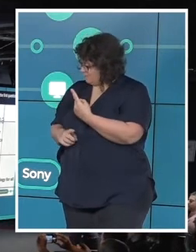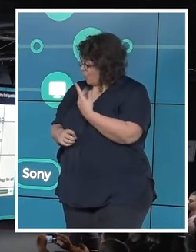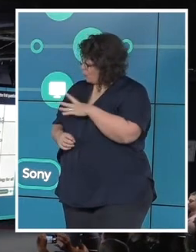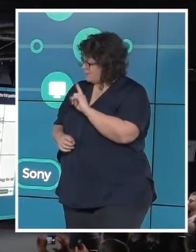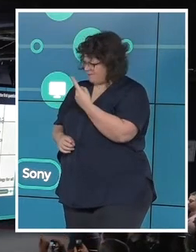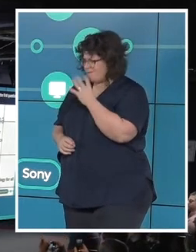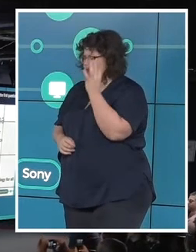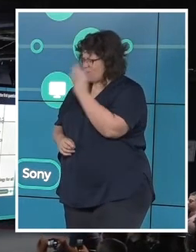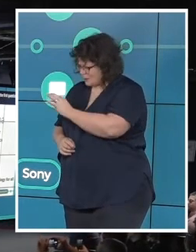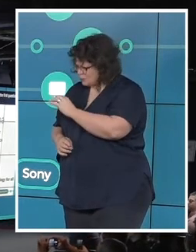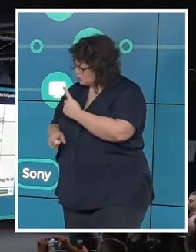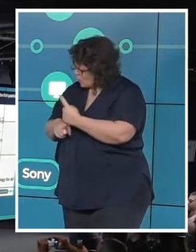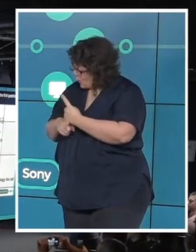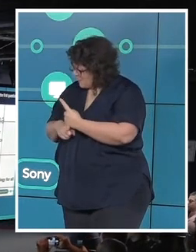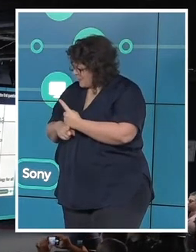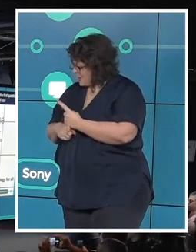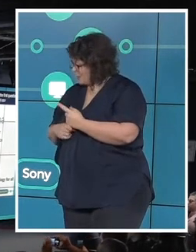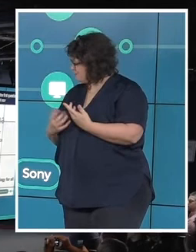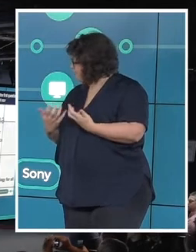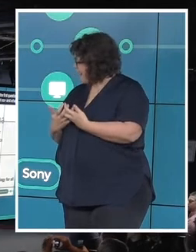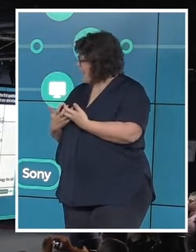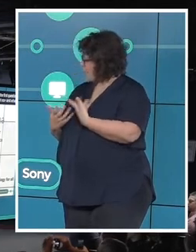what that means about that technology being invisible.